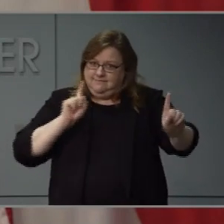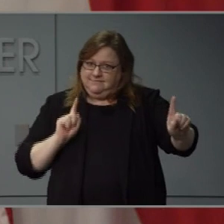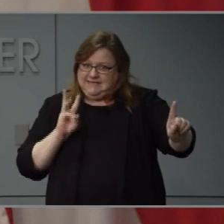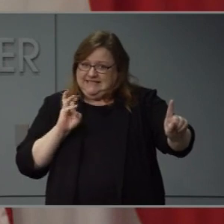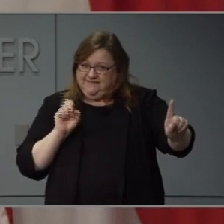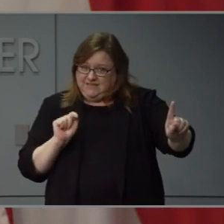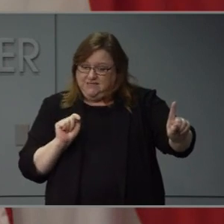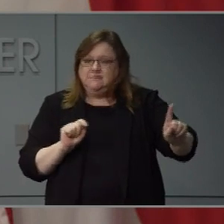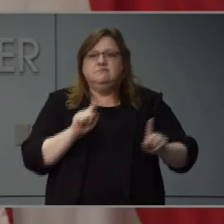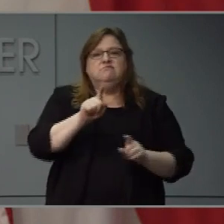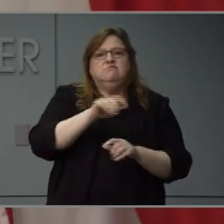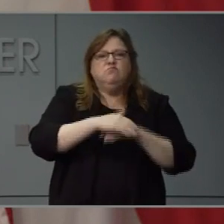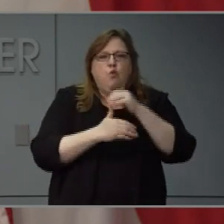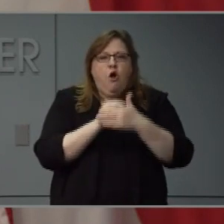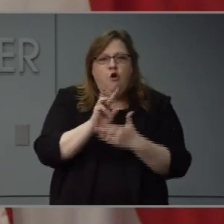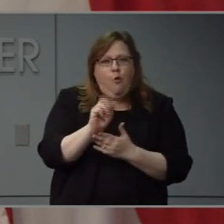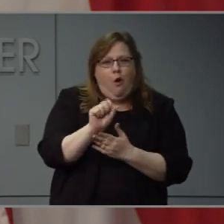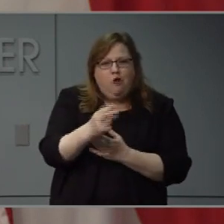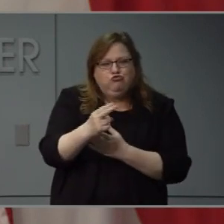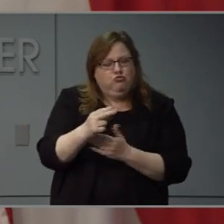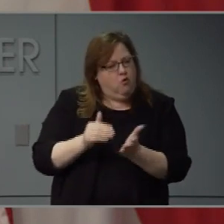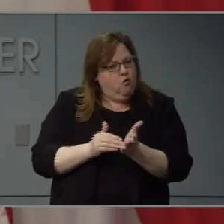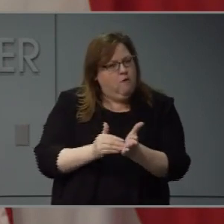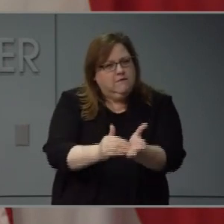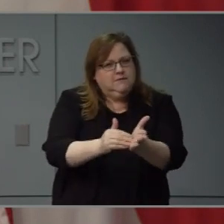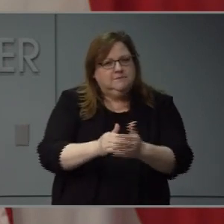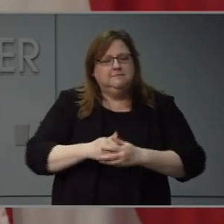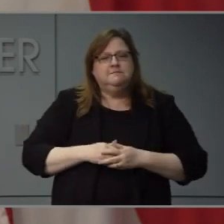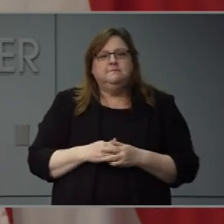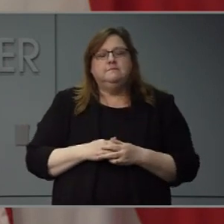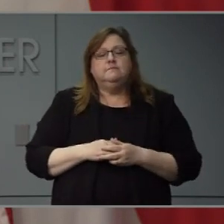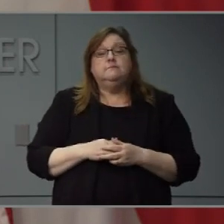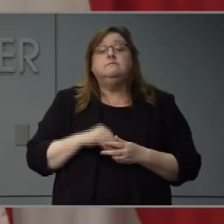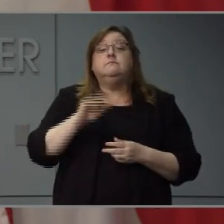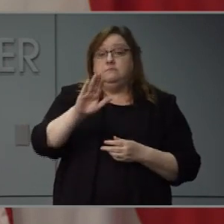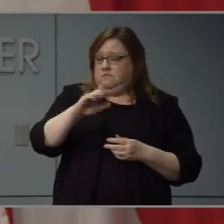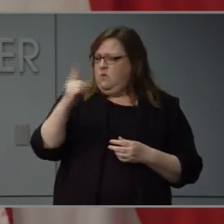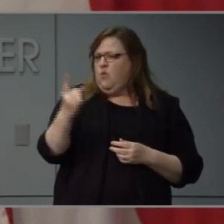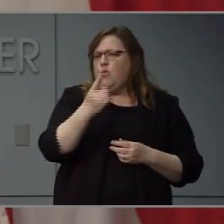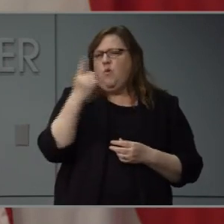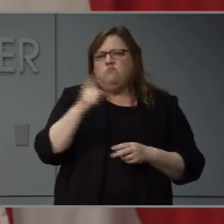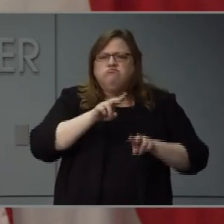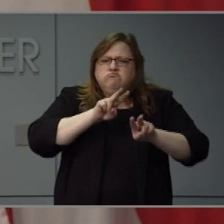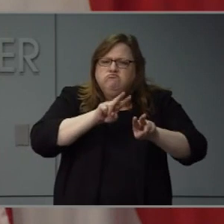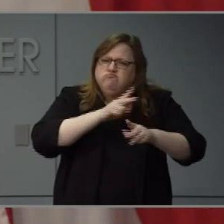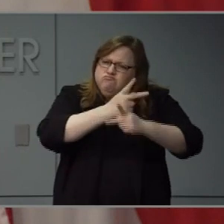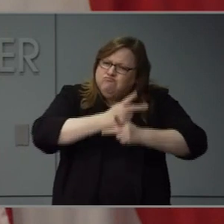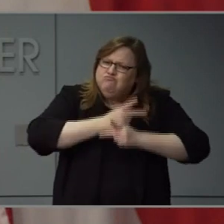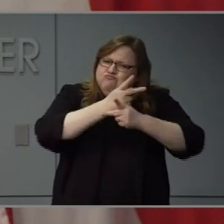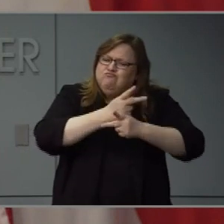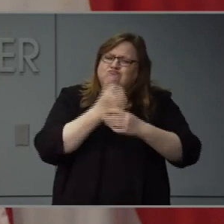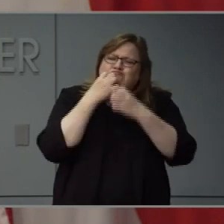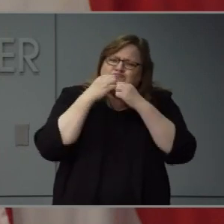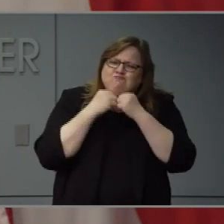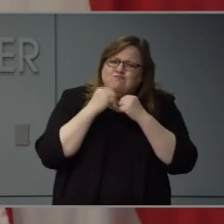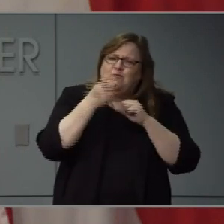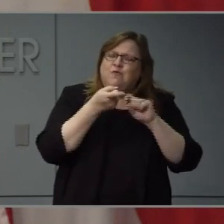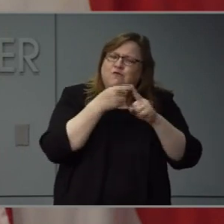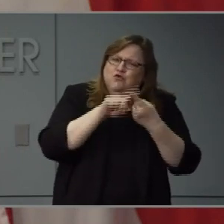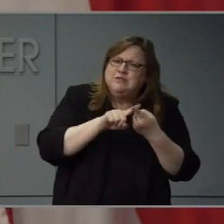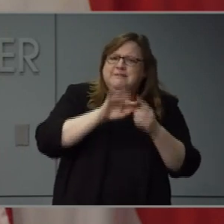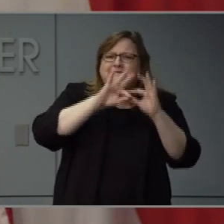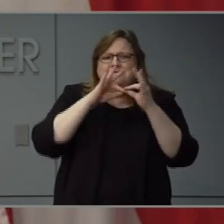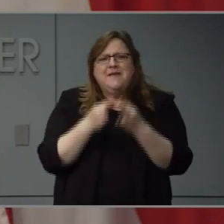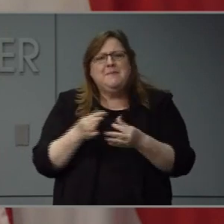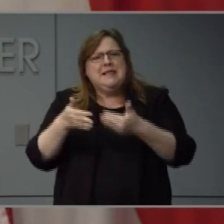wear, wait, and wash. As always, don't forget to look out for your family, friends, and neighbors, and call your loved ones